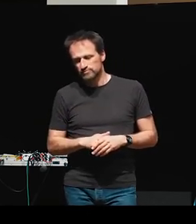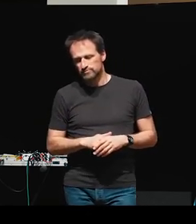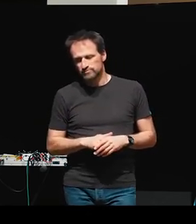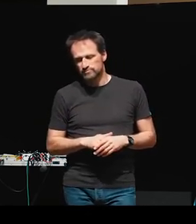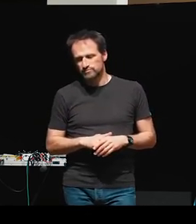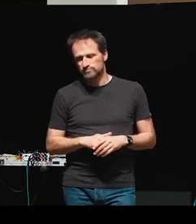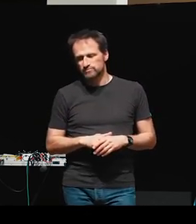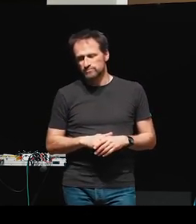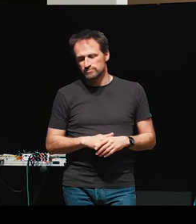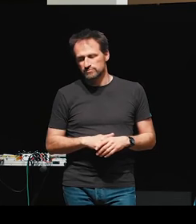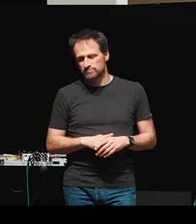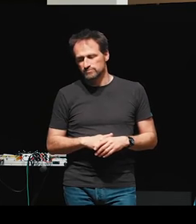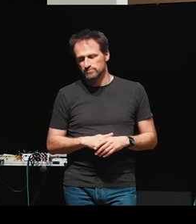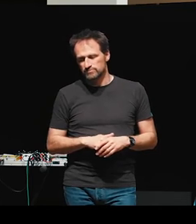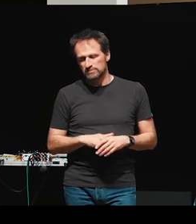screwed up.